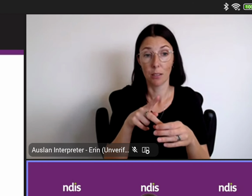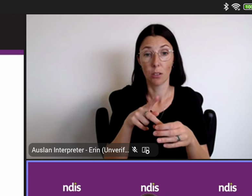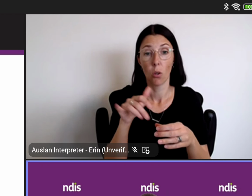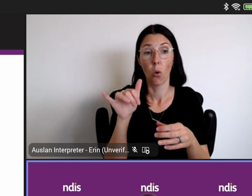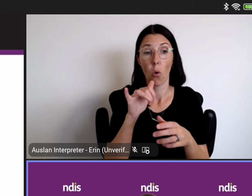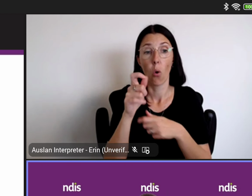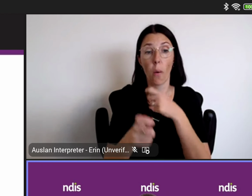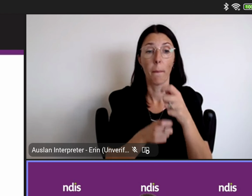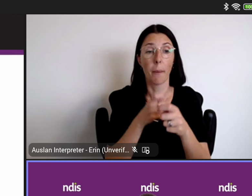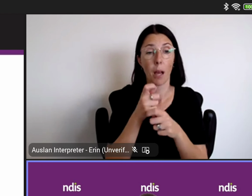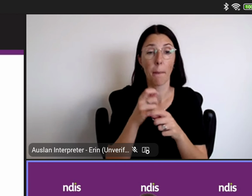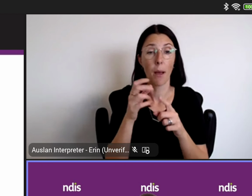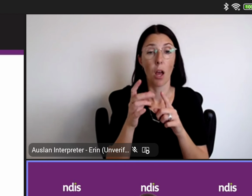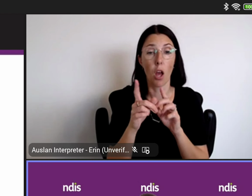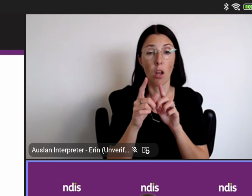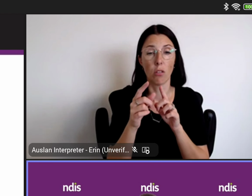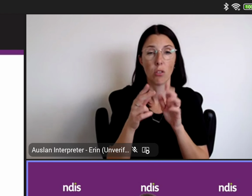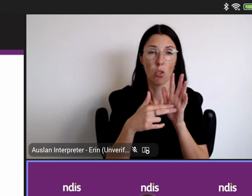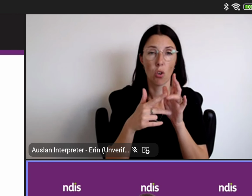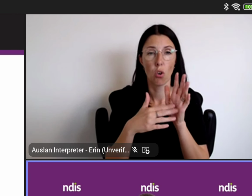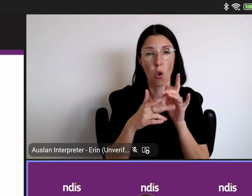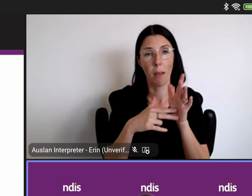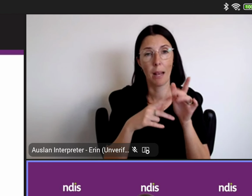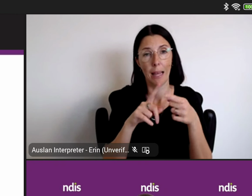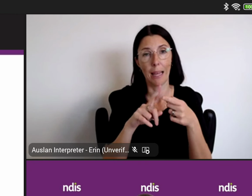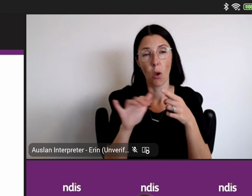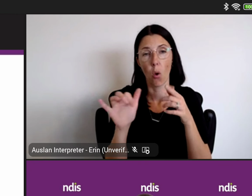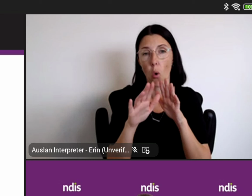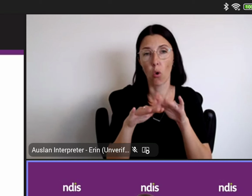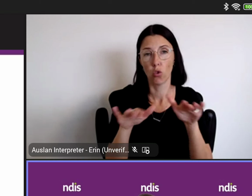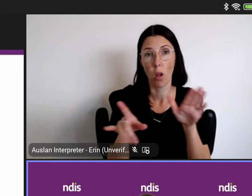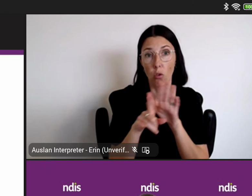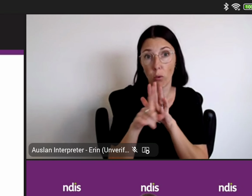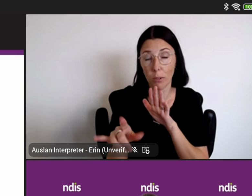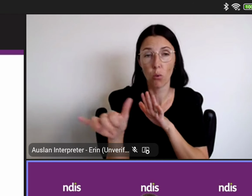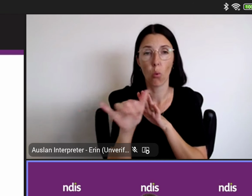child representative or authorised representative for a participant.